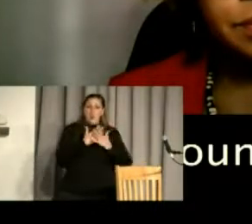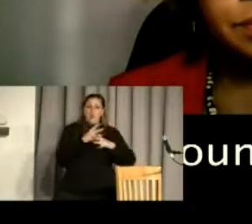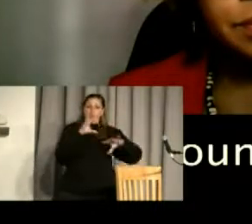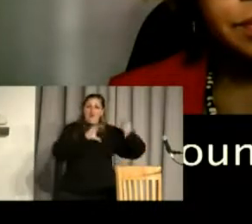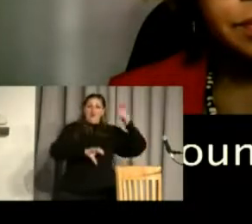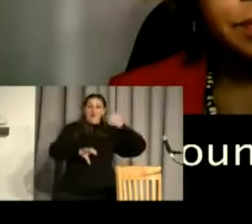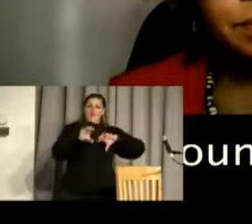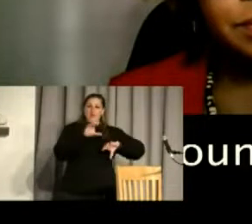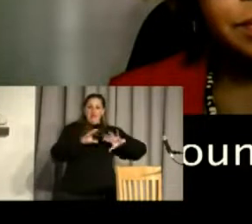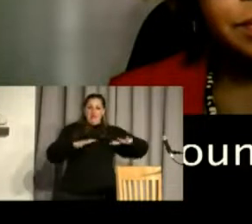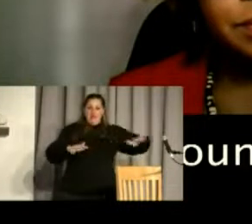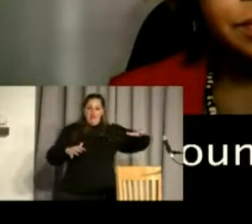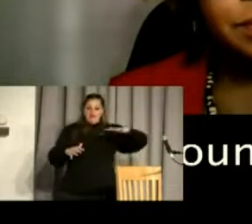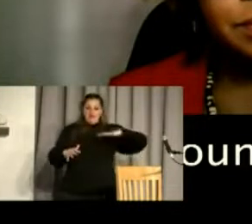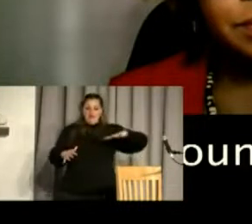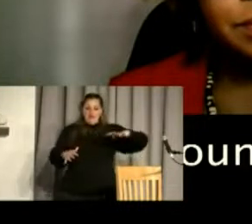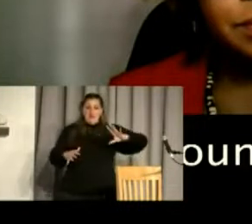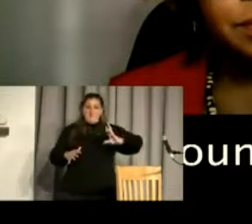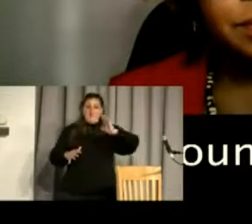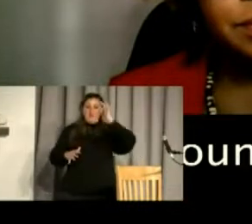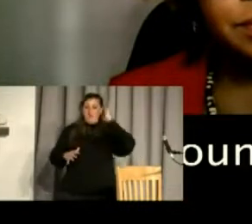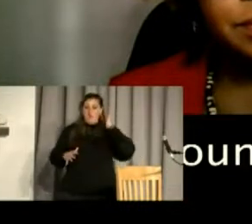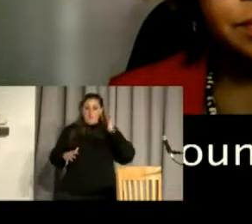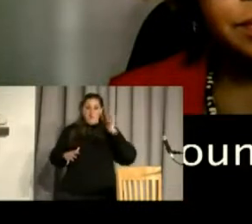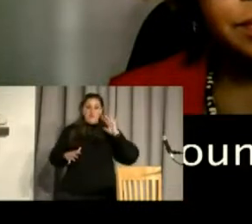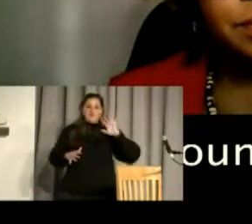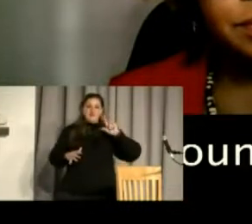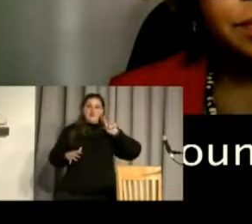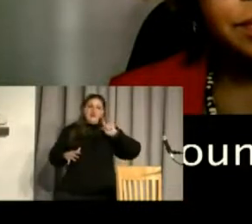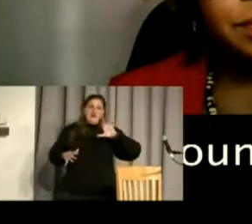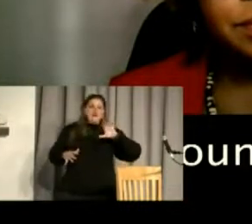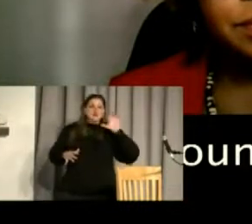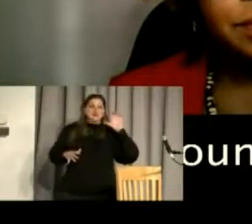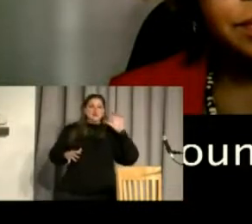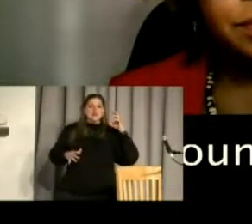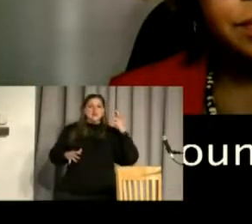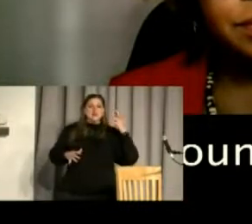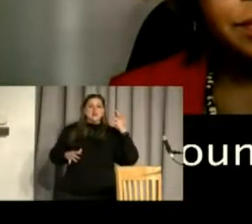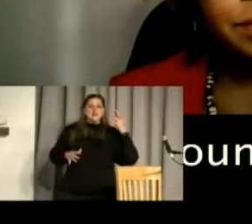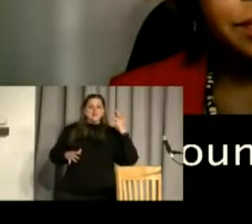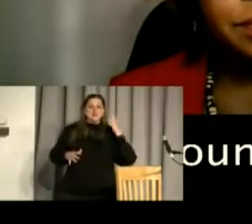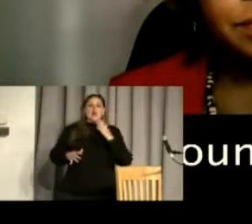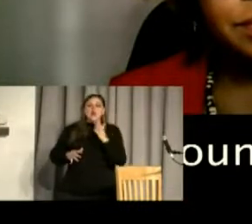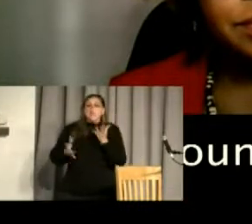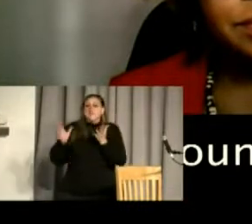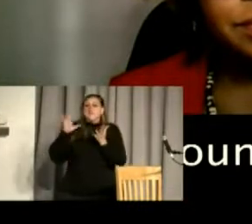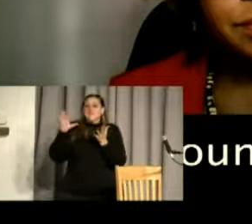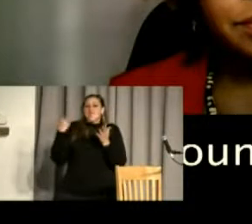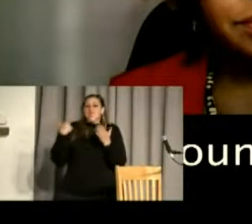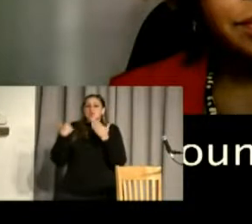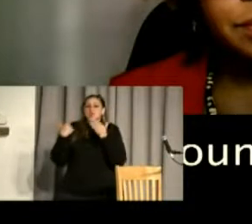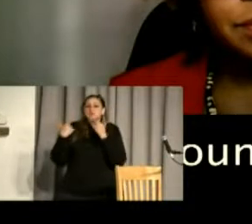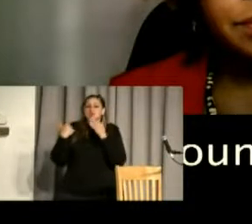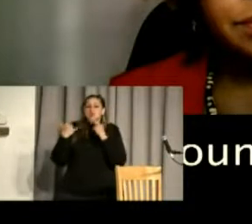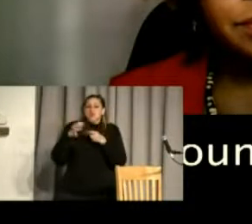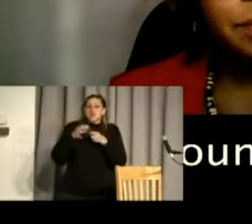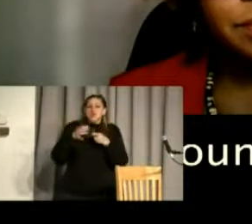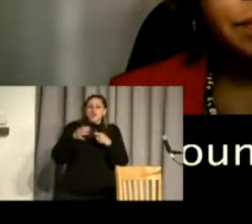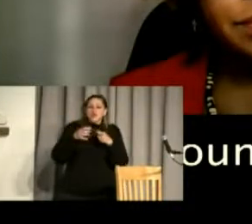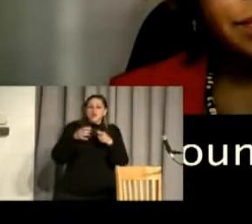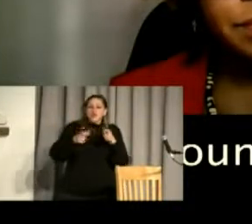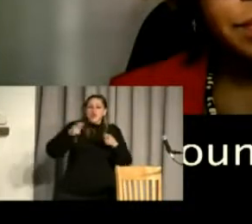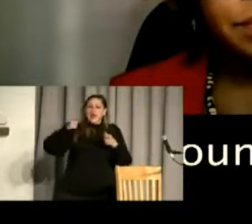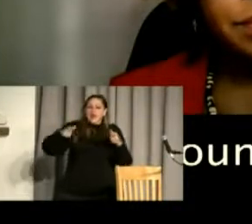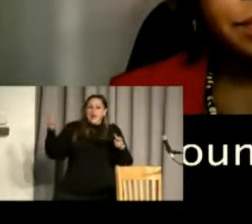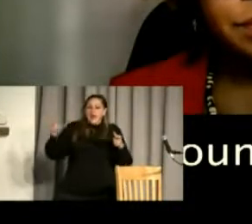which was formerly constituted by hundreds of sugarcane plantations and formerly known as plantation